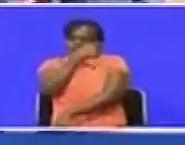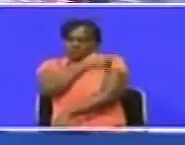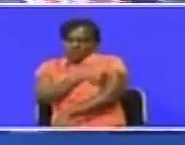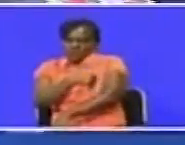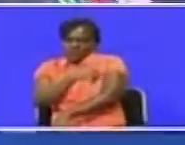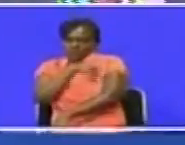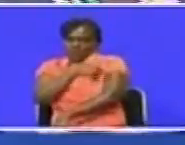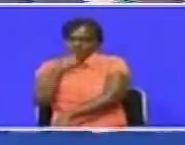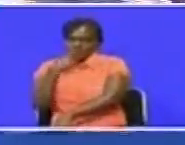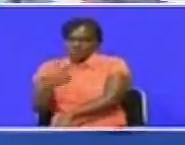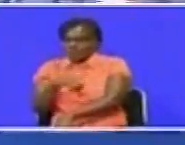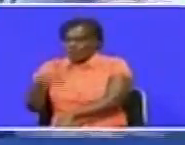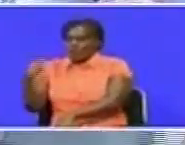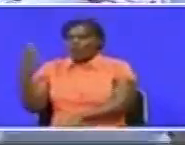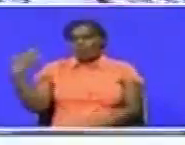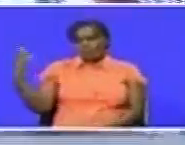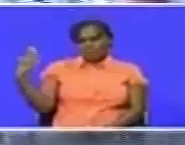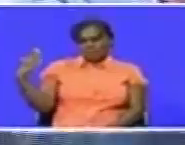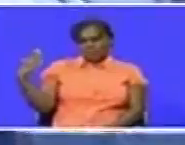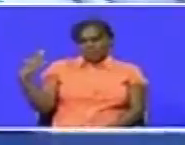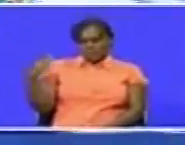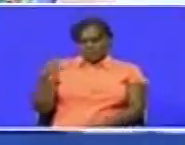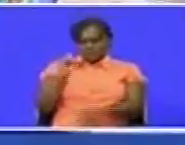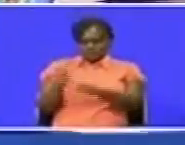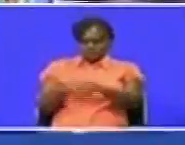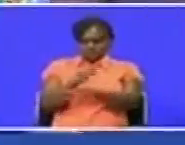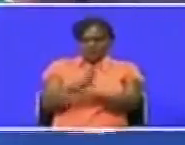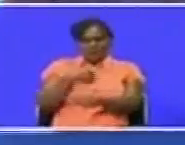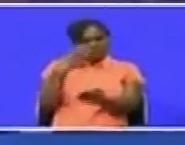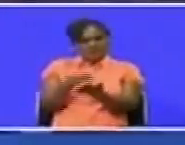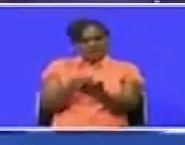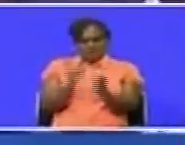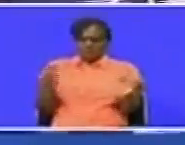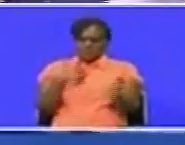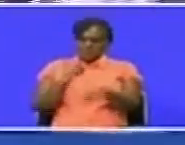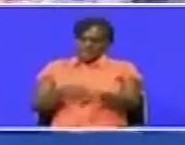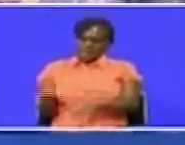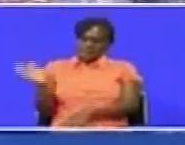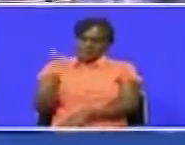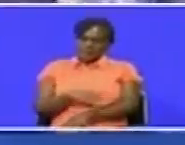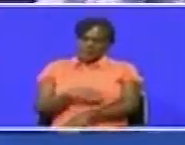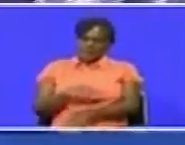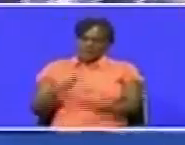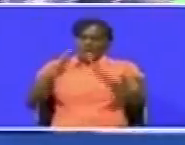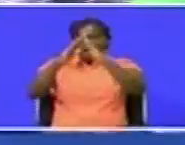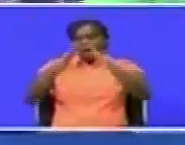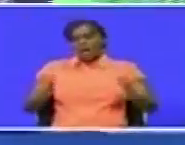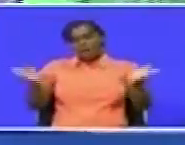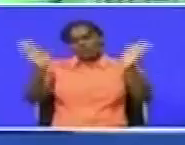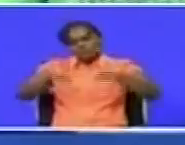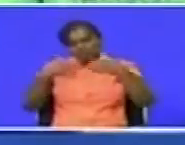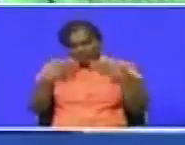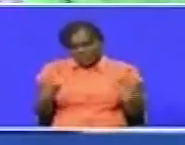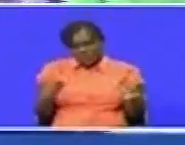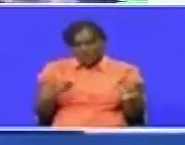hospitali wakaniambia nipeleke hii mkono nikapelekwa X-ray. Na hata sikuwa na pesa. Mimi kukuja nikaomba hiyo nyumba imeshabomolewa. Nimebomolewa